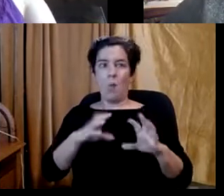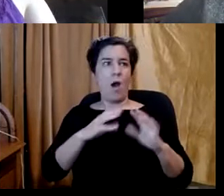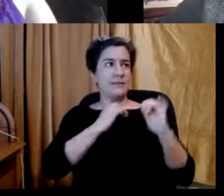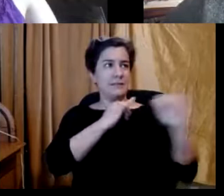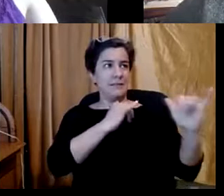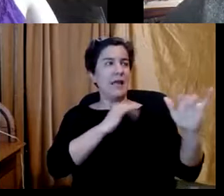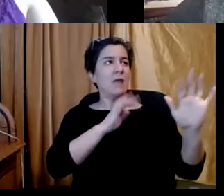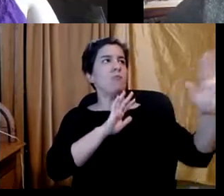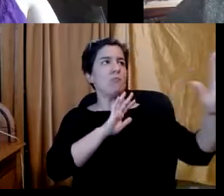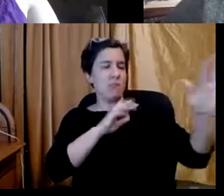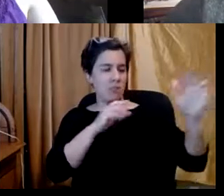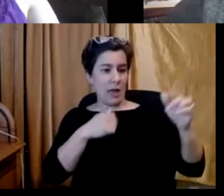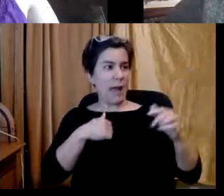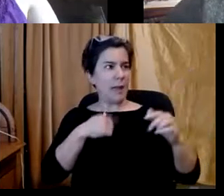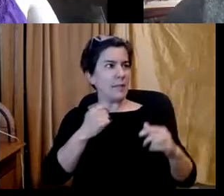caught in that.